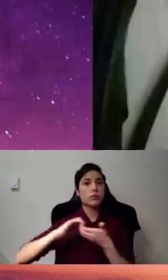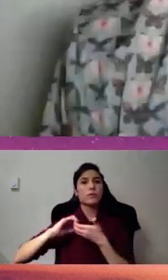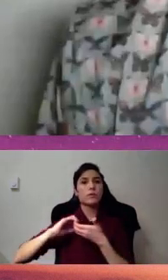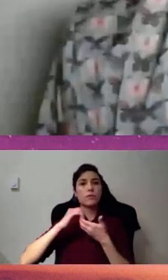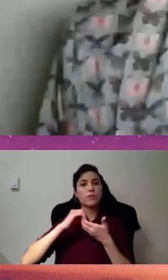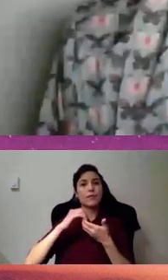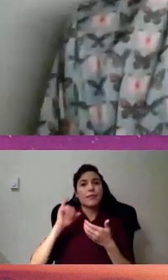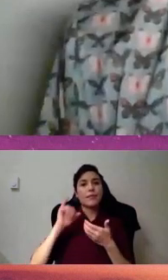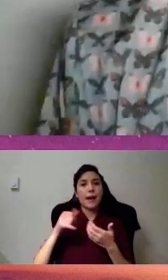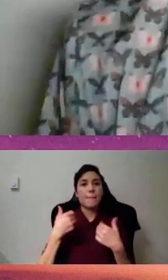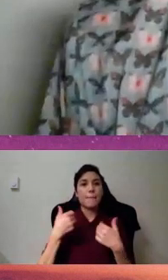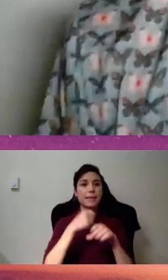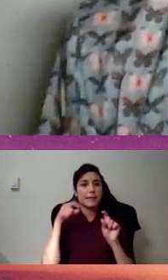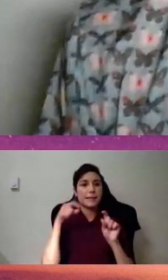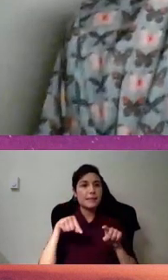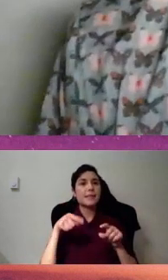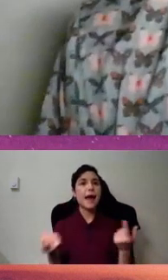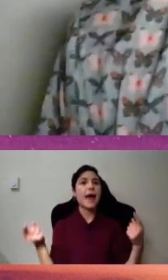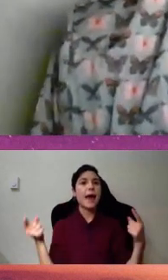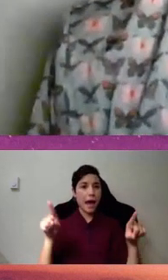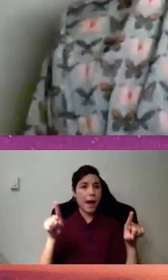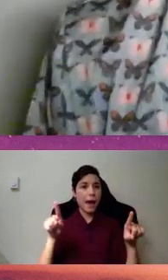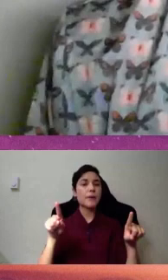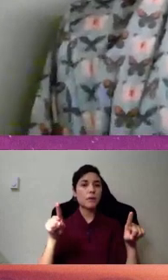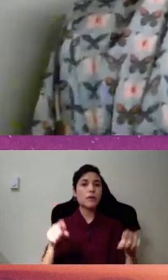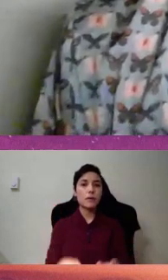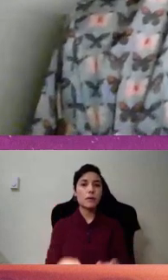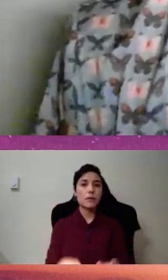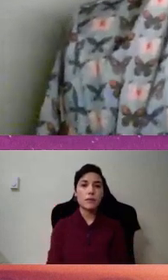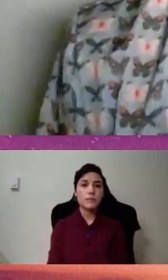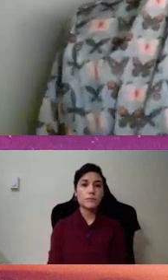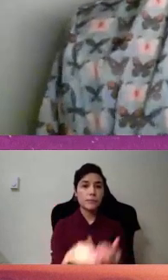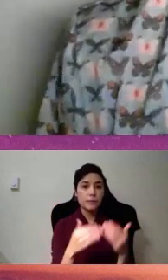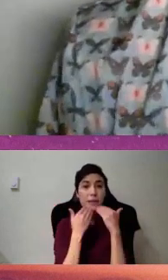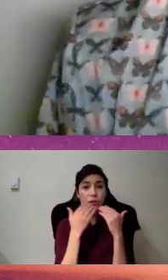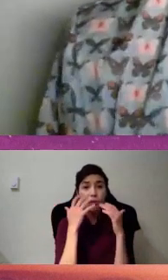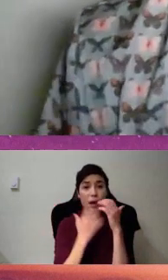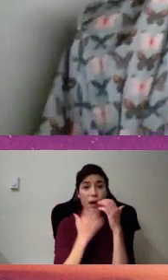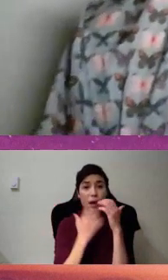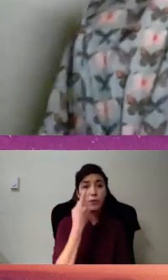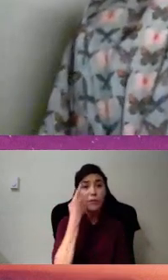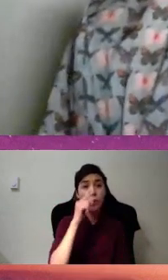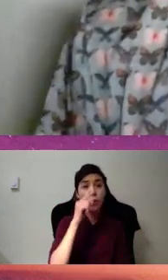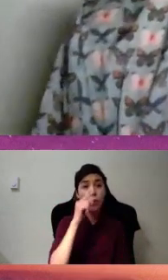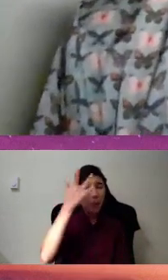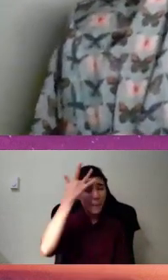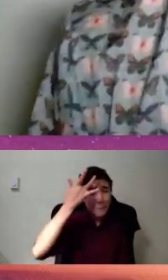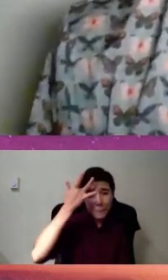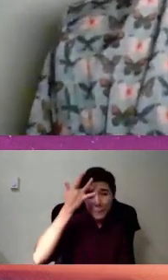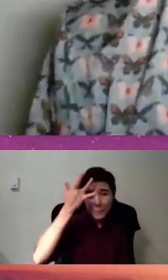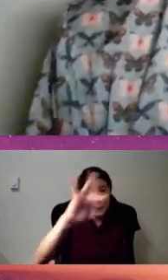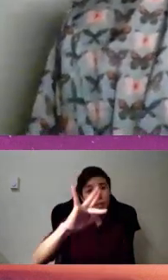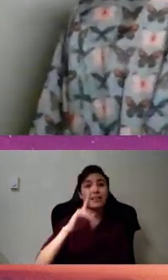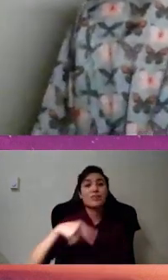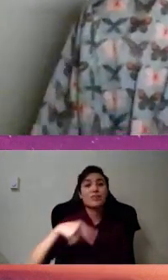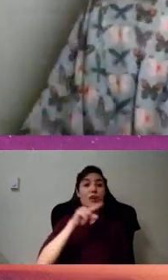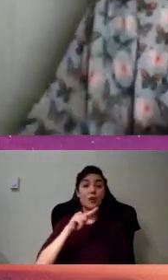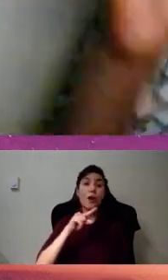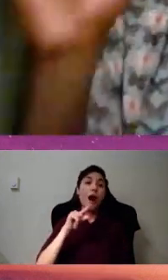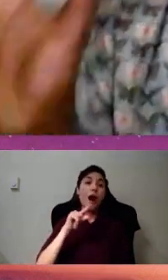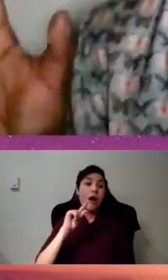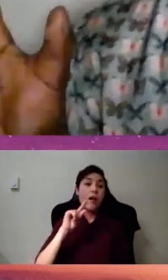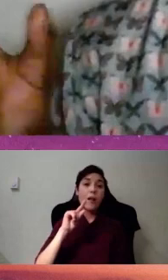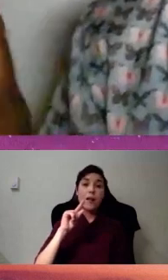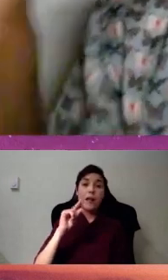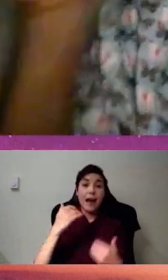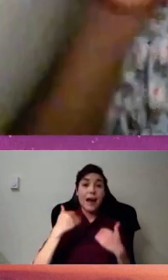much to all of the panelists for just the brilliance that you all bring in your daily lives, behind the scenes,